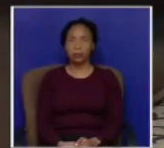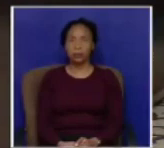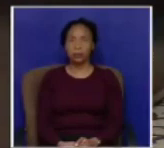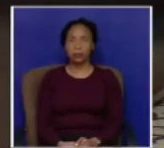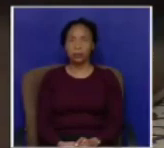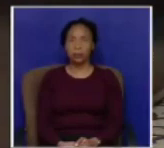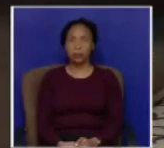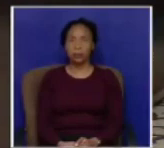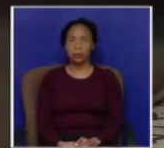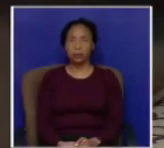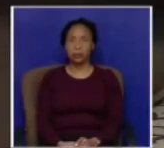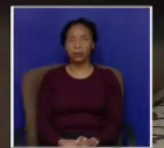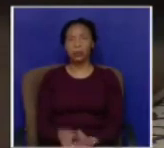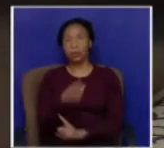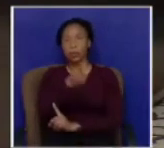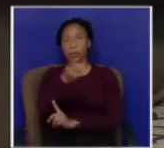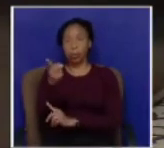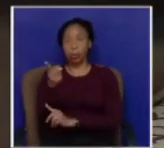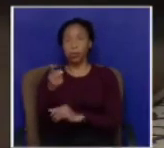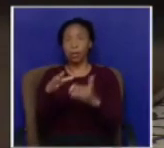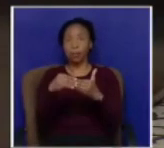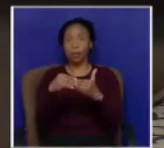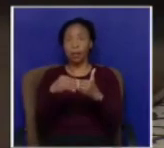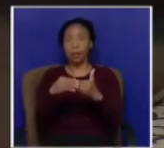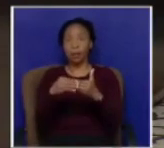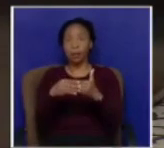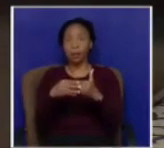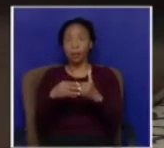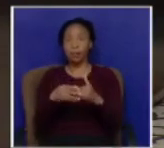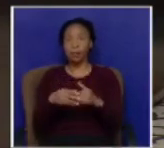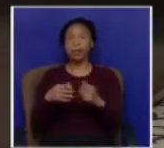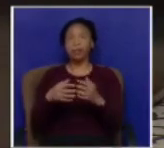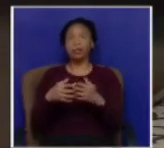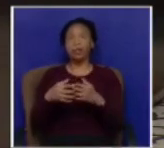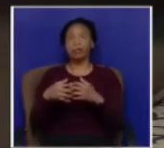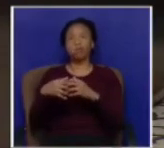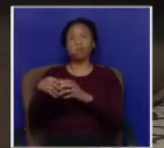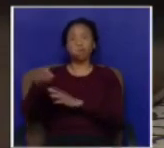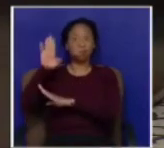Well, those members who took the oath, raise their right hand and say, so help me God.